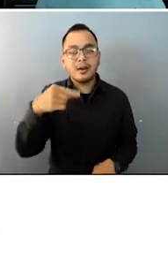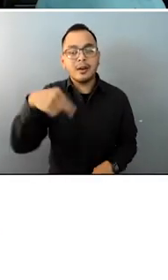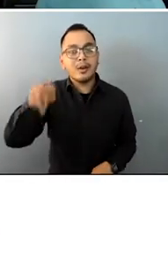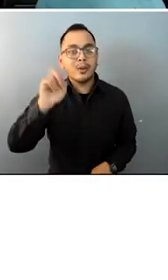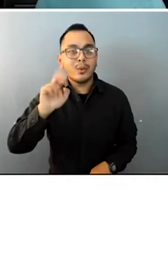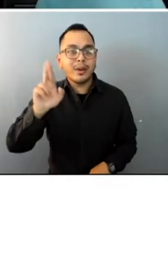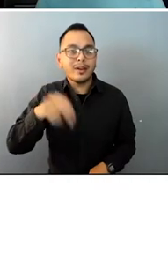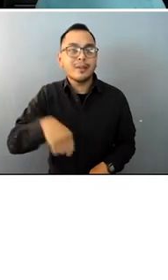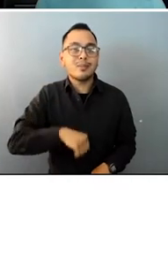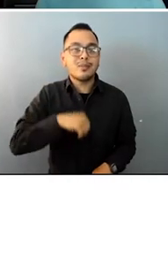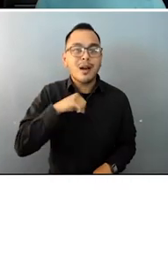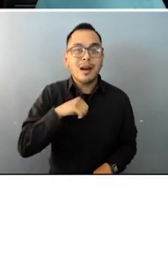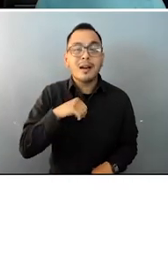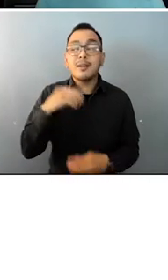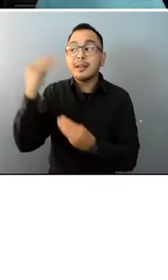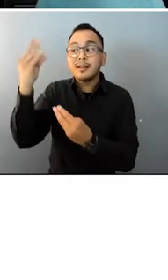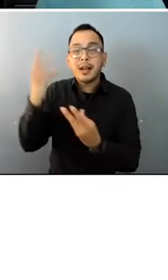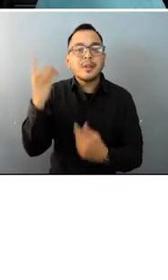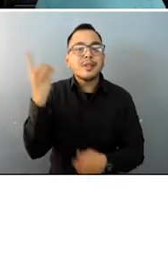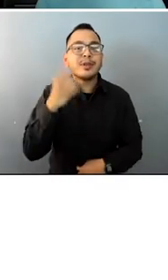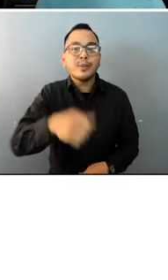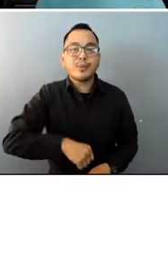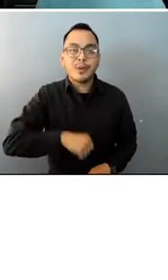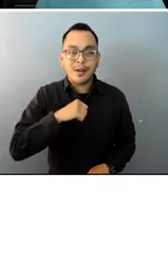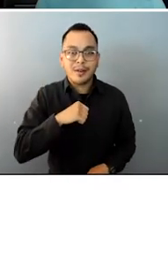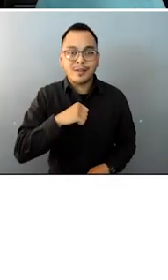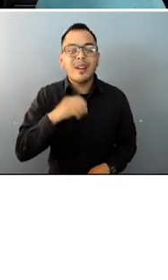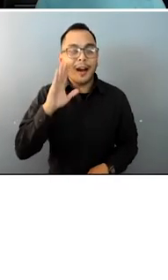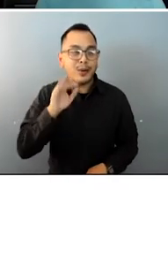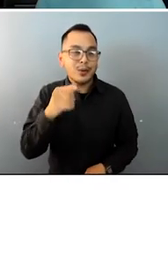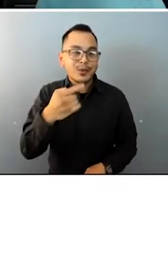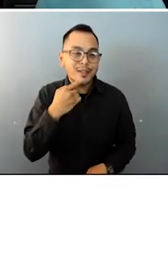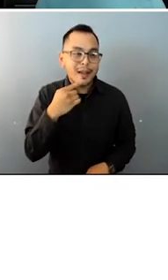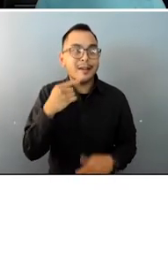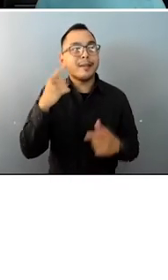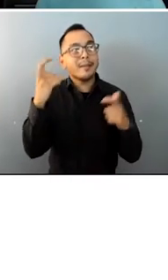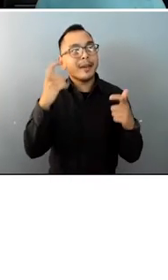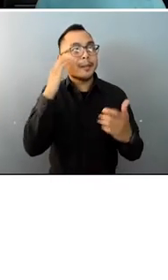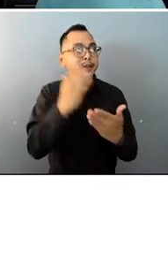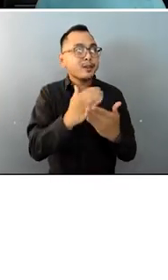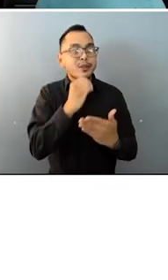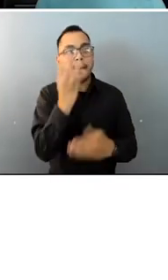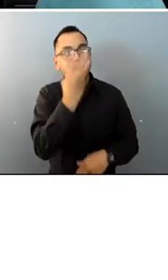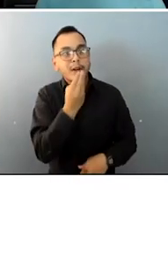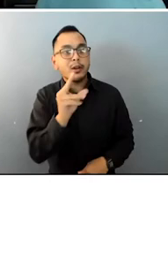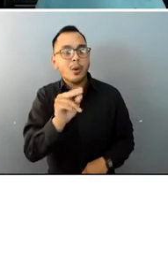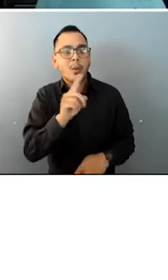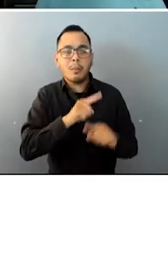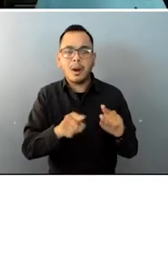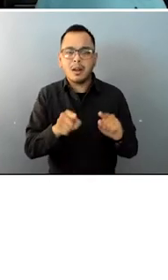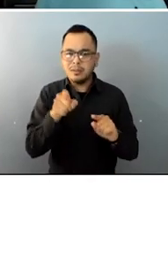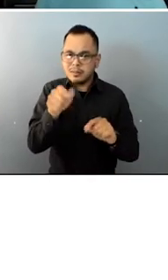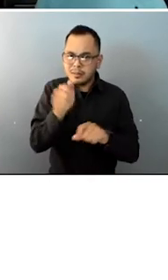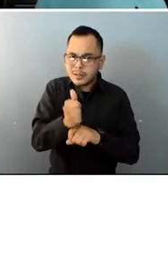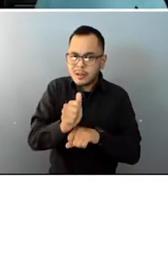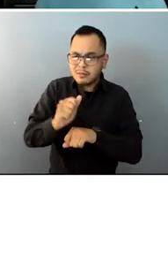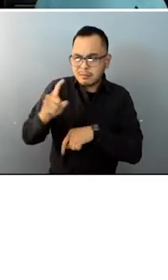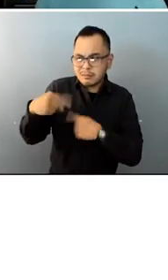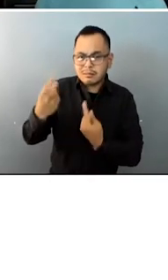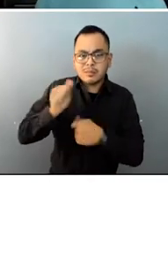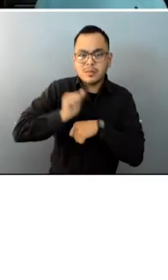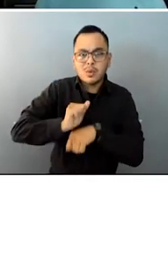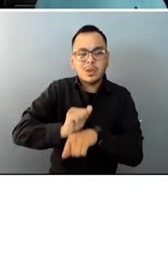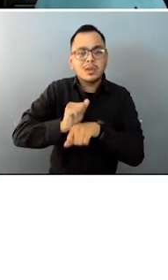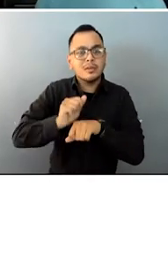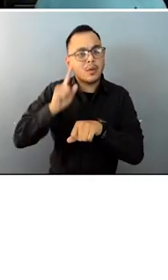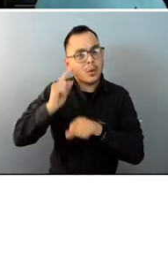pride. So tell me something you're proud of. I know you said the big picture isn't pretty, but you've been in this struggle for a minute. What